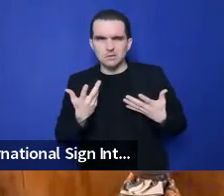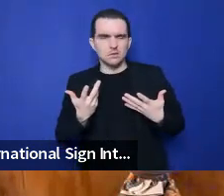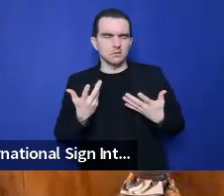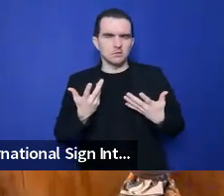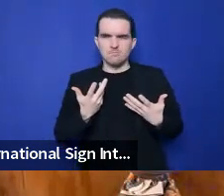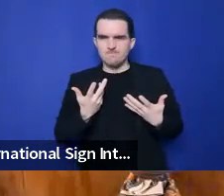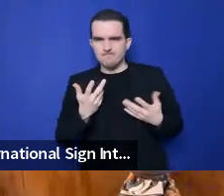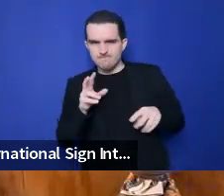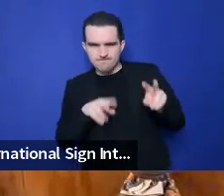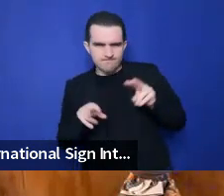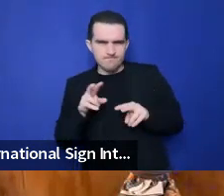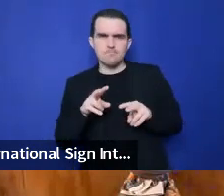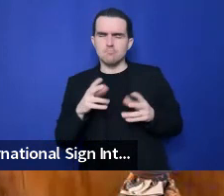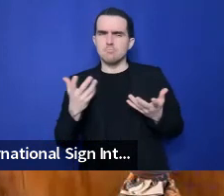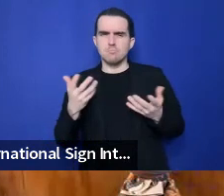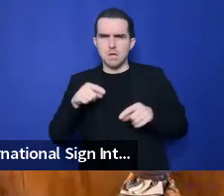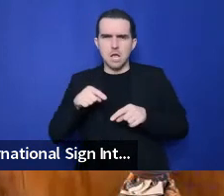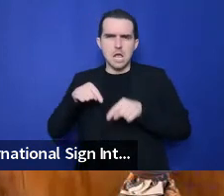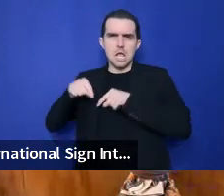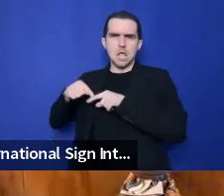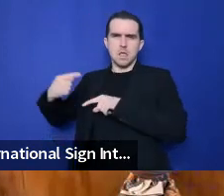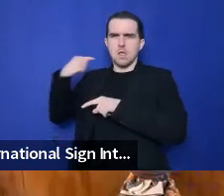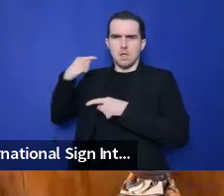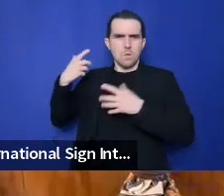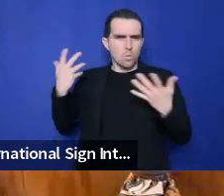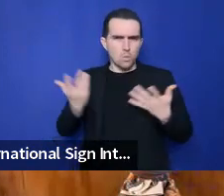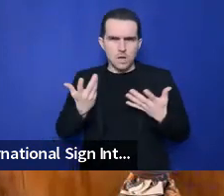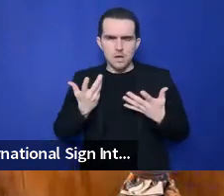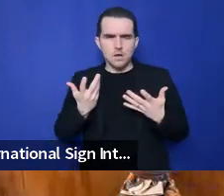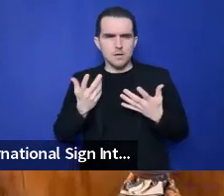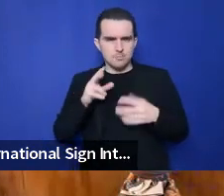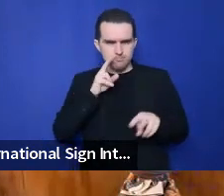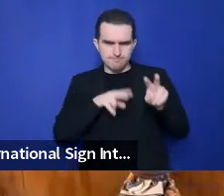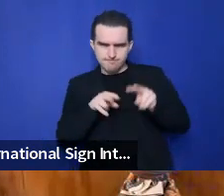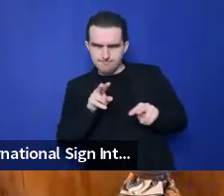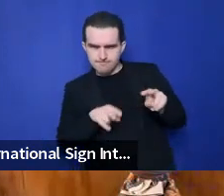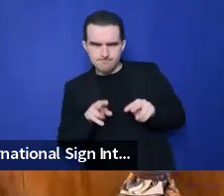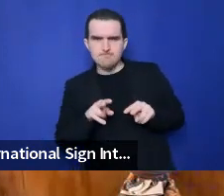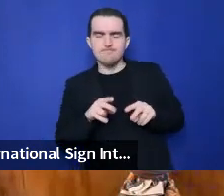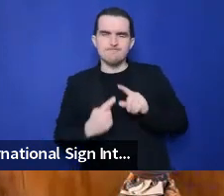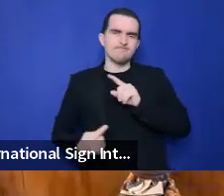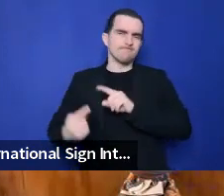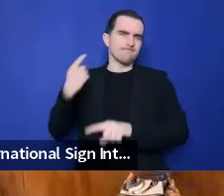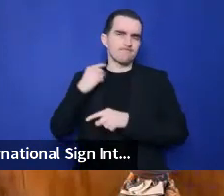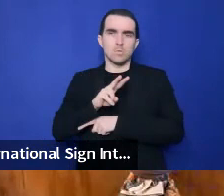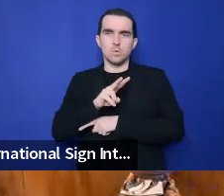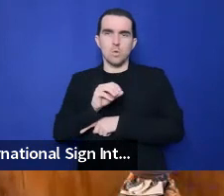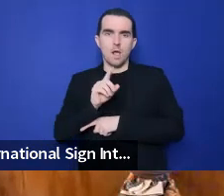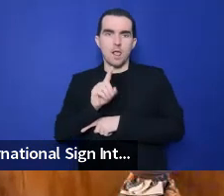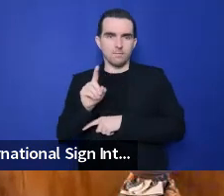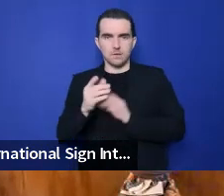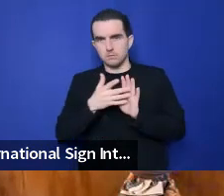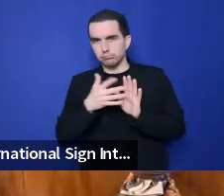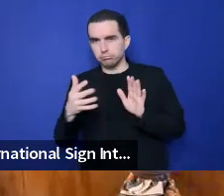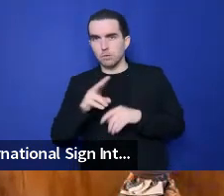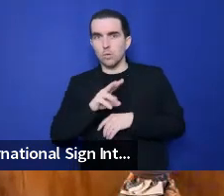Internal Affairs, contracted services through an NGO called Mafafine Moe Family, or MFF. And the